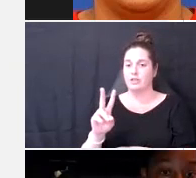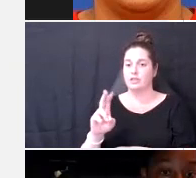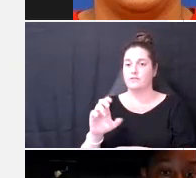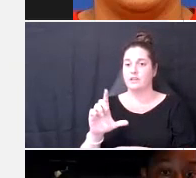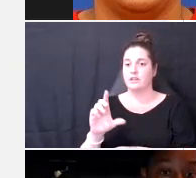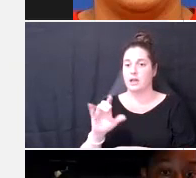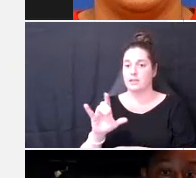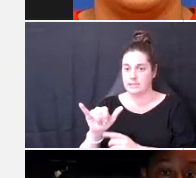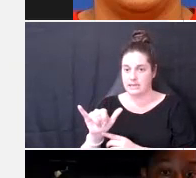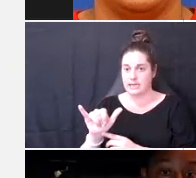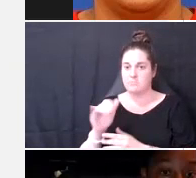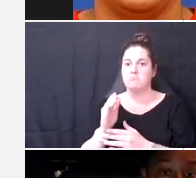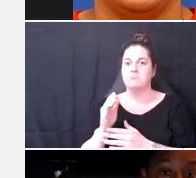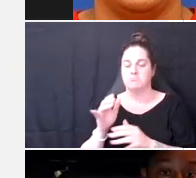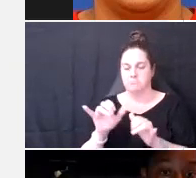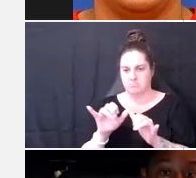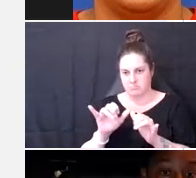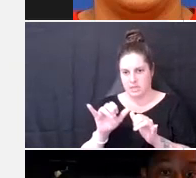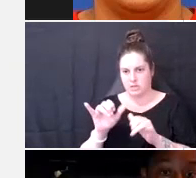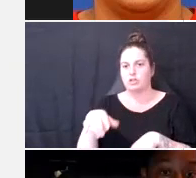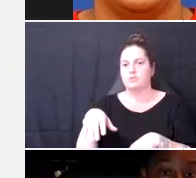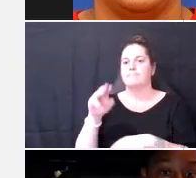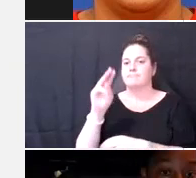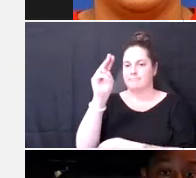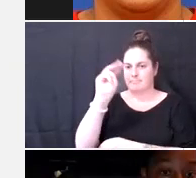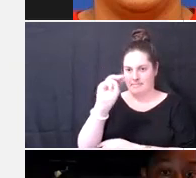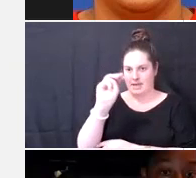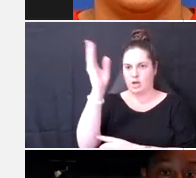per second. Average speed is measured in meters per second.